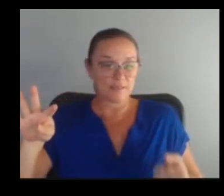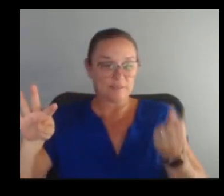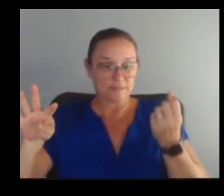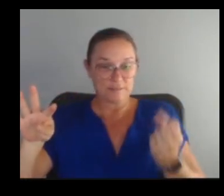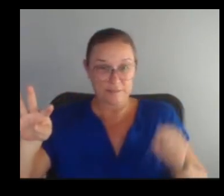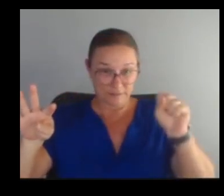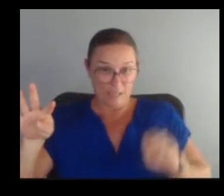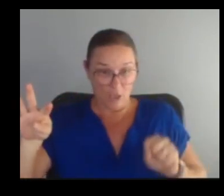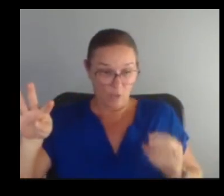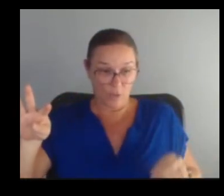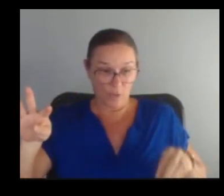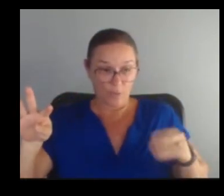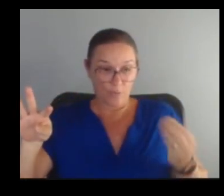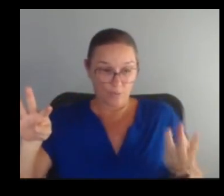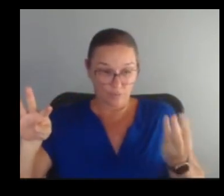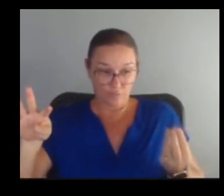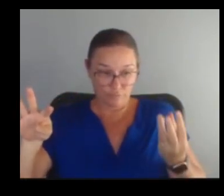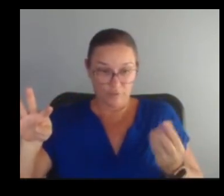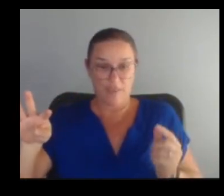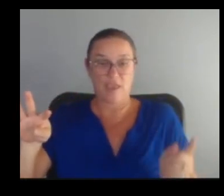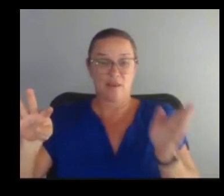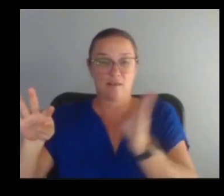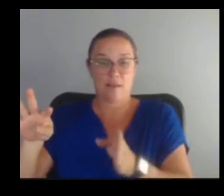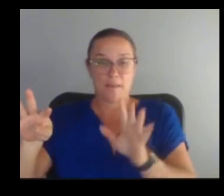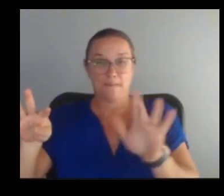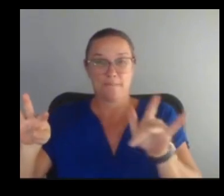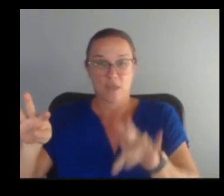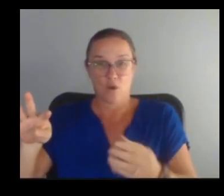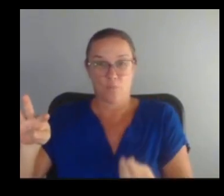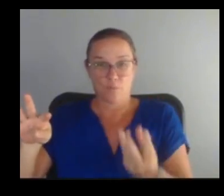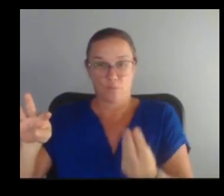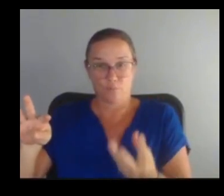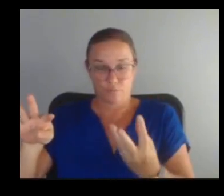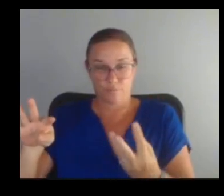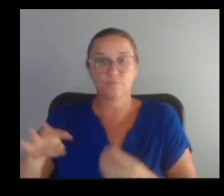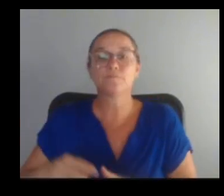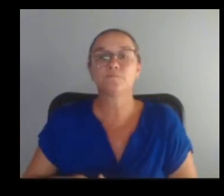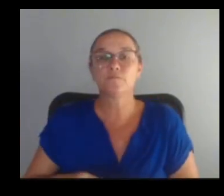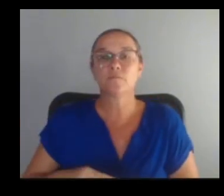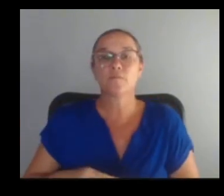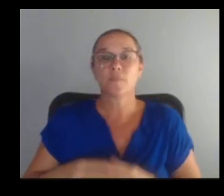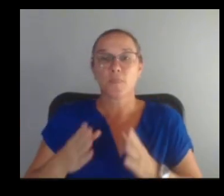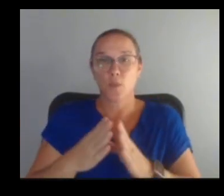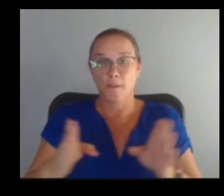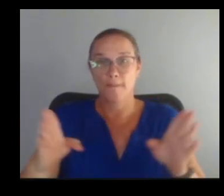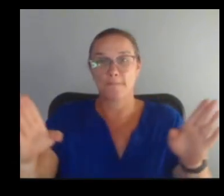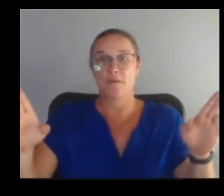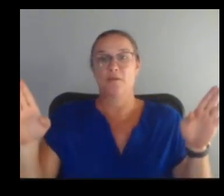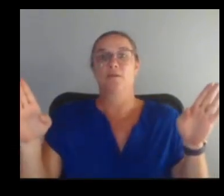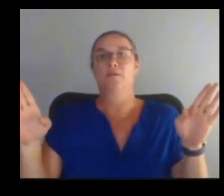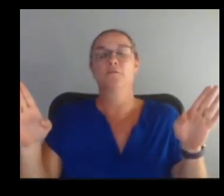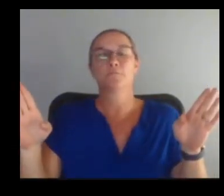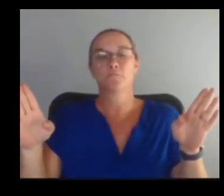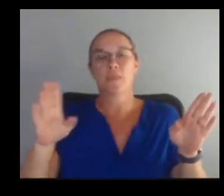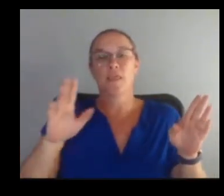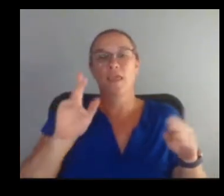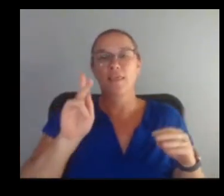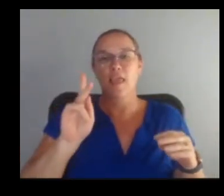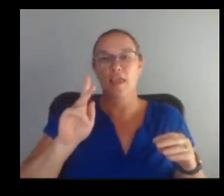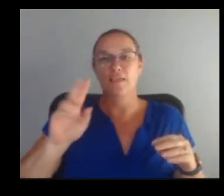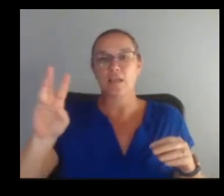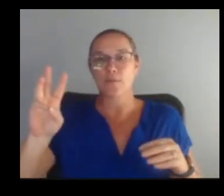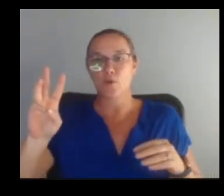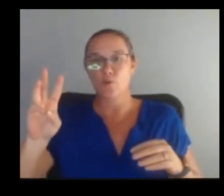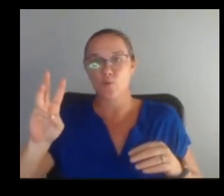up in between as well. And if we look at some wider views, here is a KW camera. I'm showing a vent